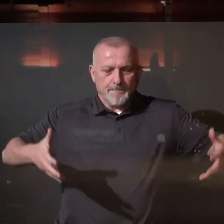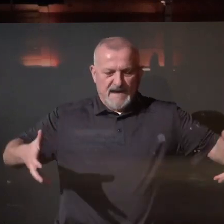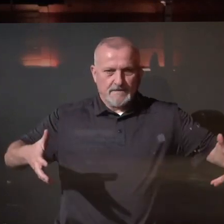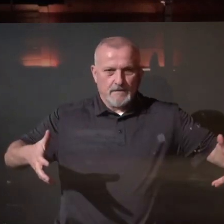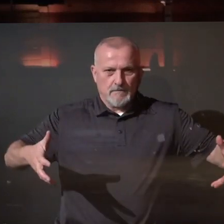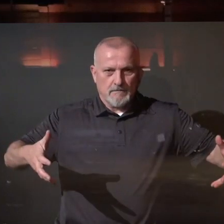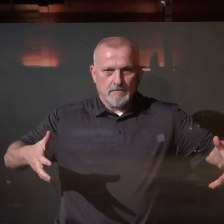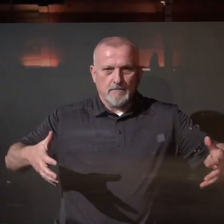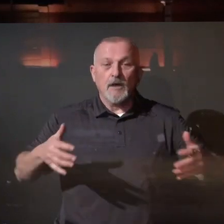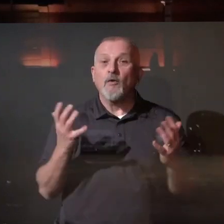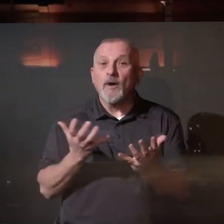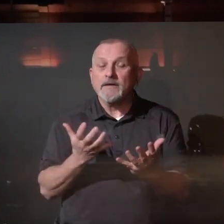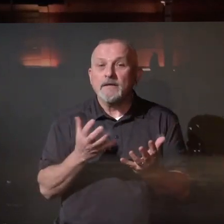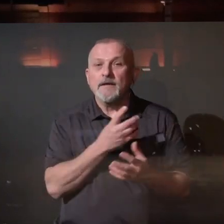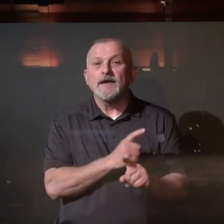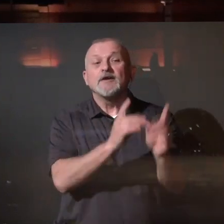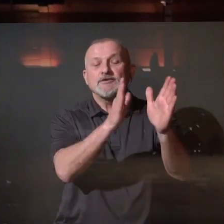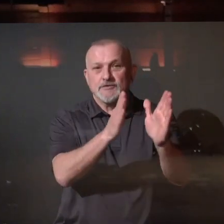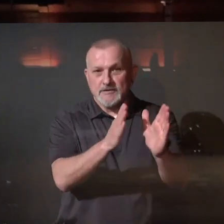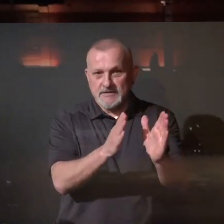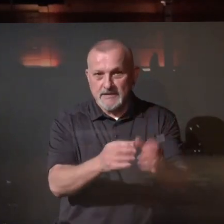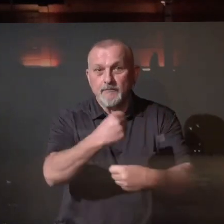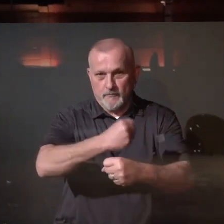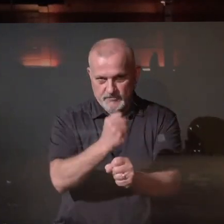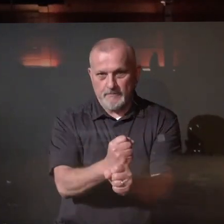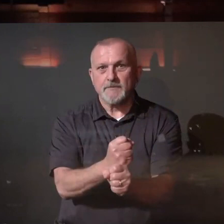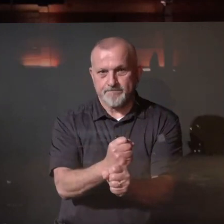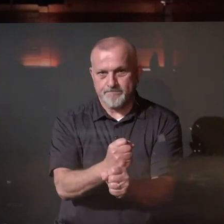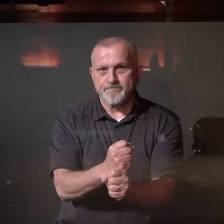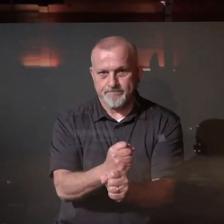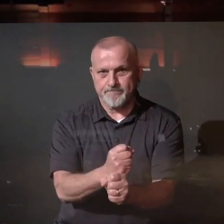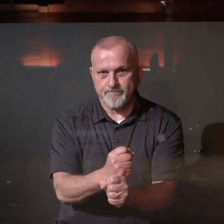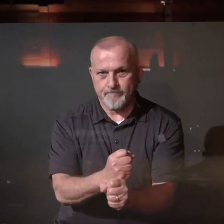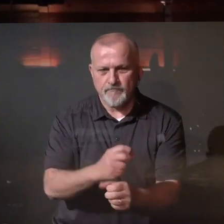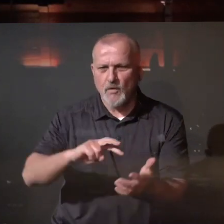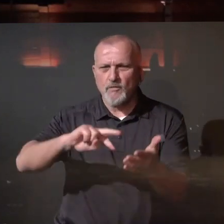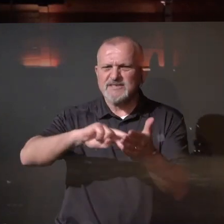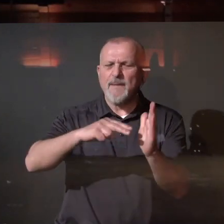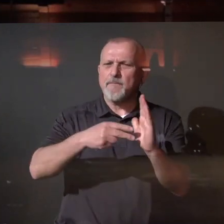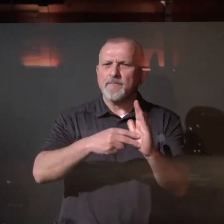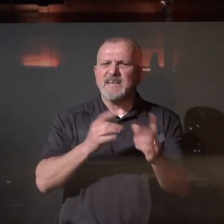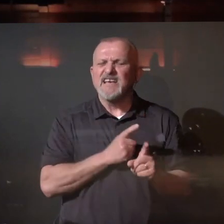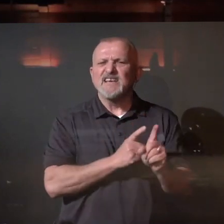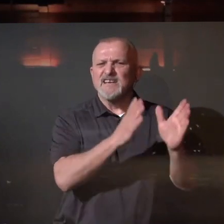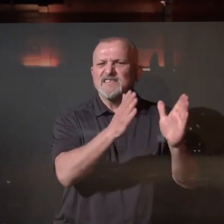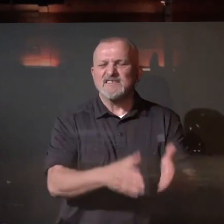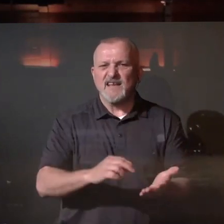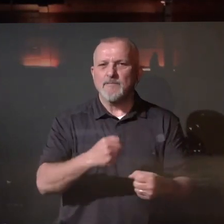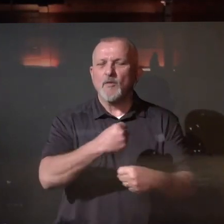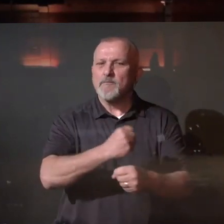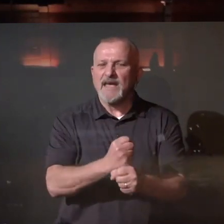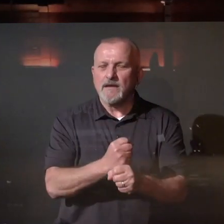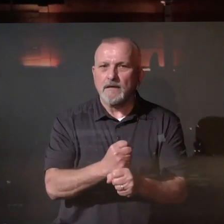called discipleship. What is discipleship? I know that's a term that a lot of people have heard. We know it because Jesus